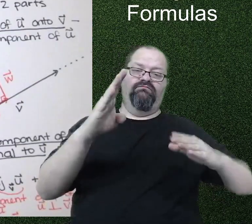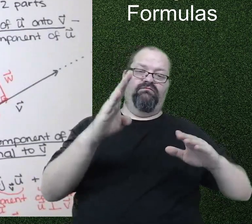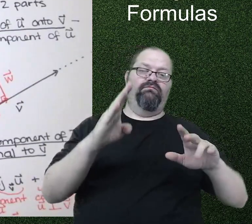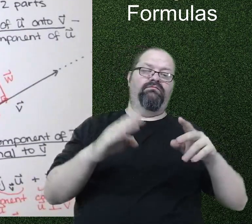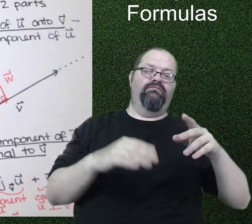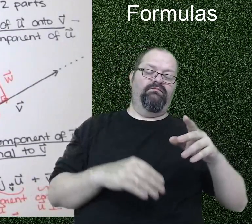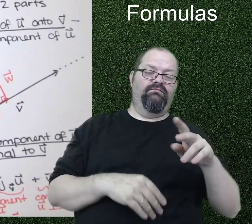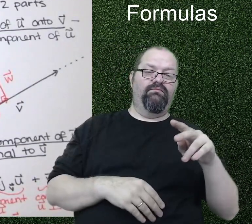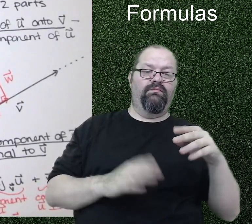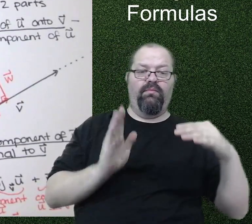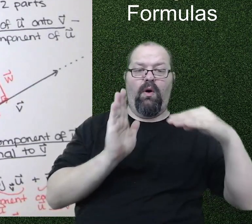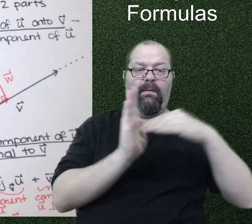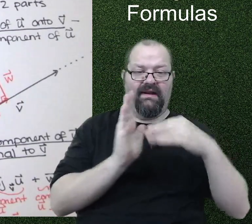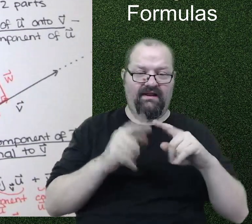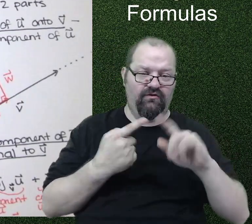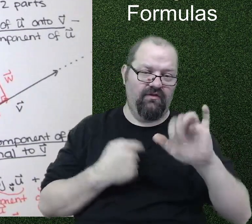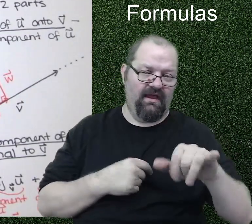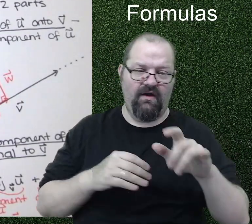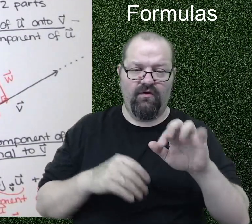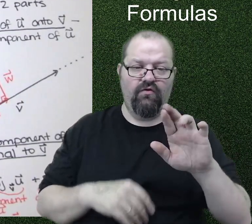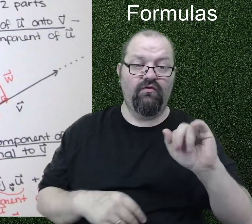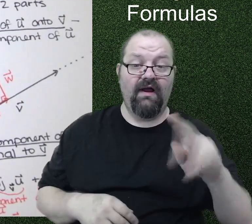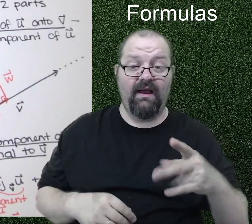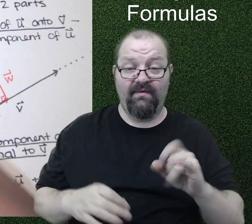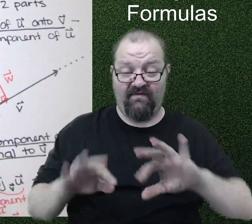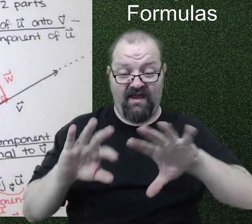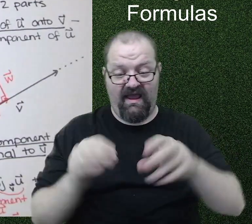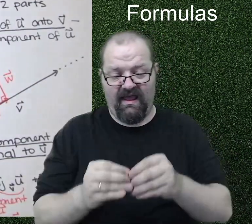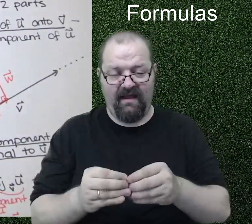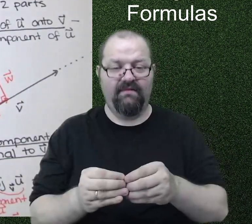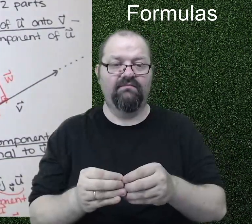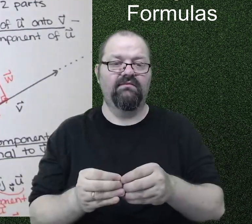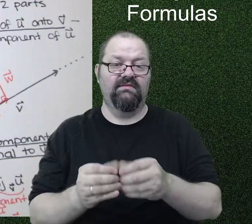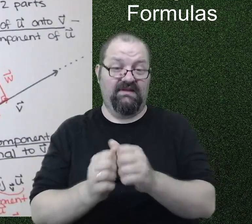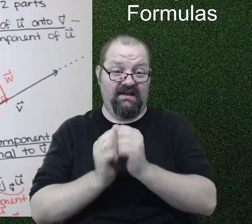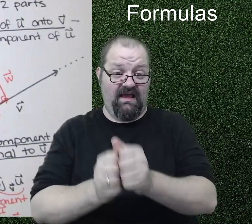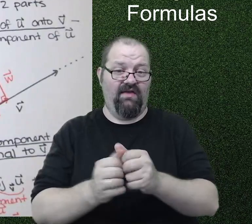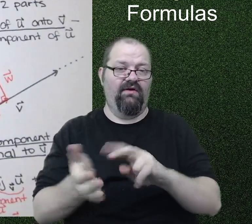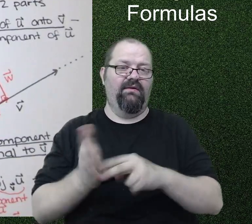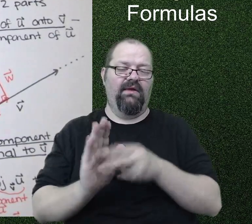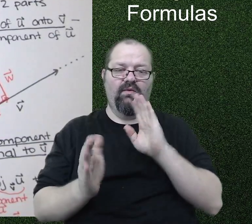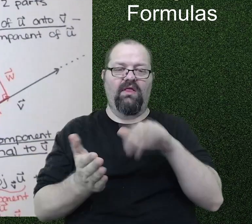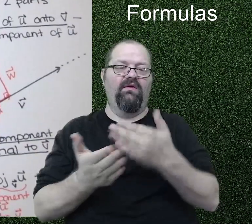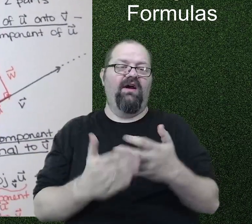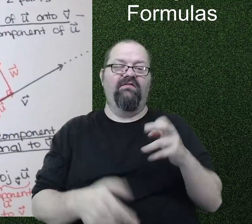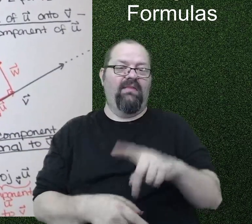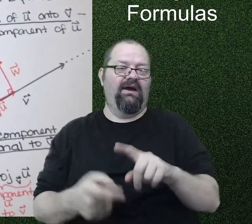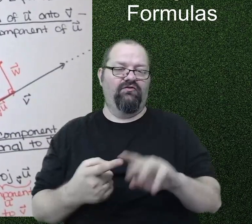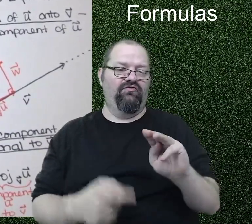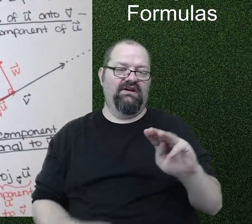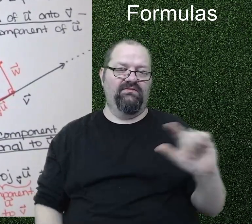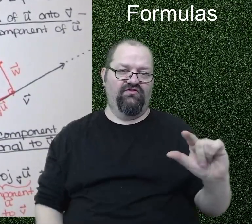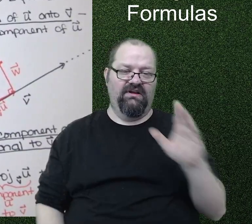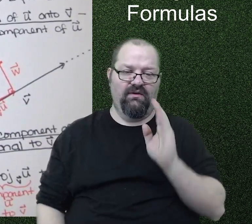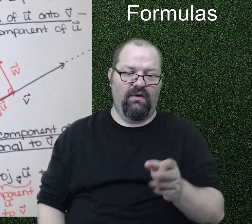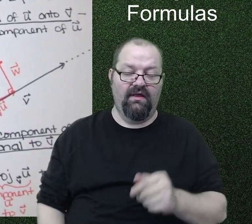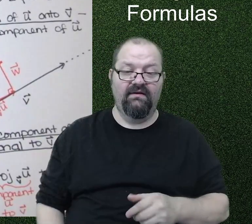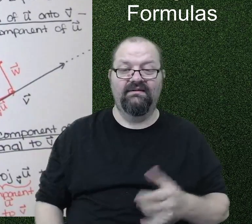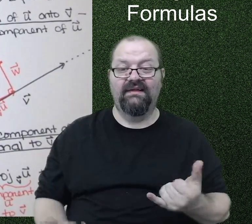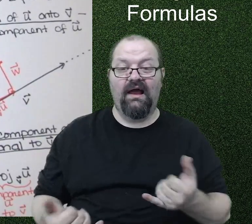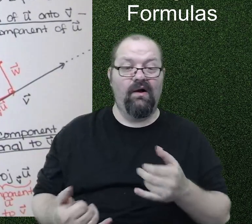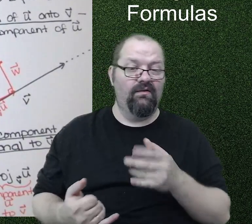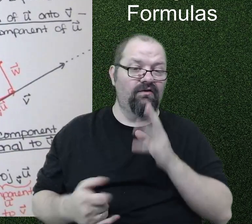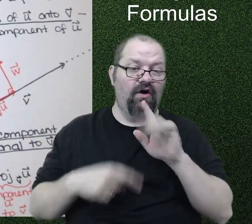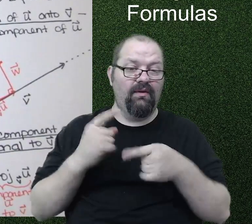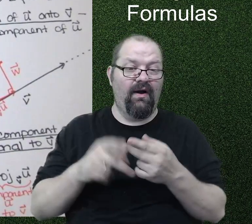add this force and this force together, I get mg back. So let's talk about, I'm going to call it the